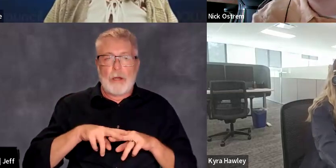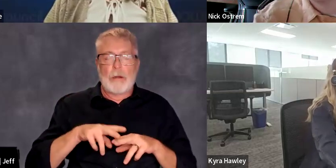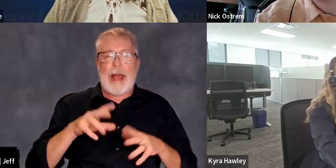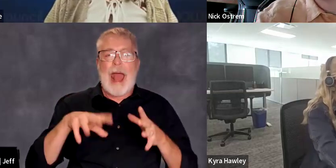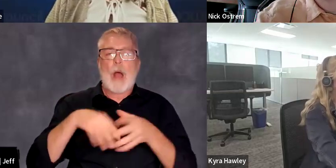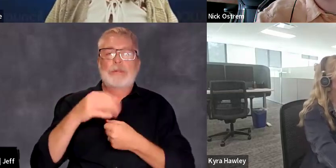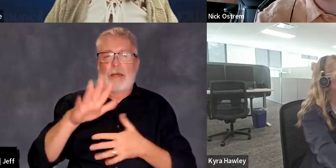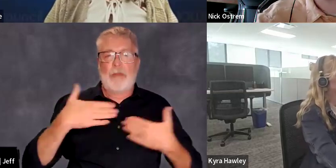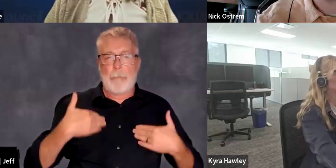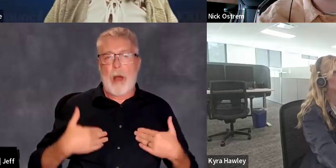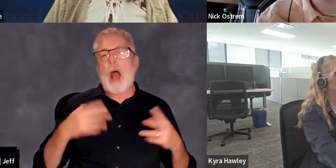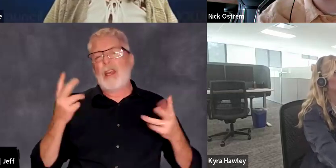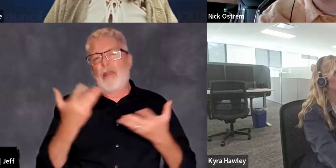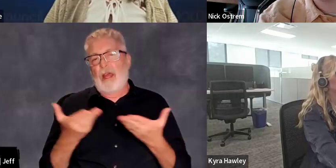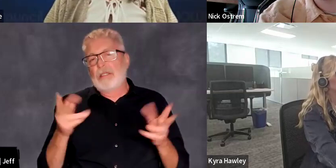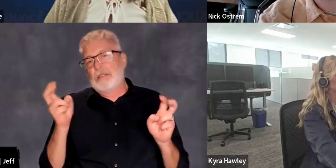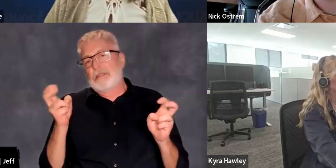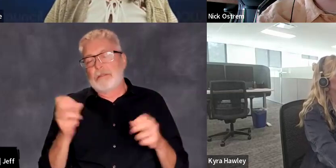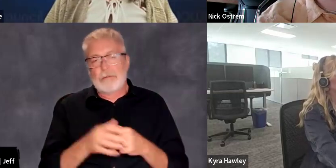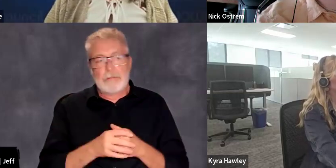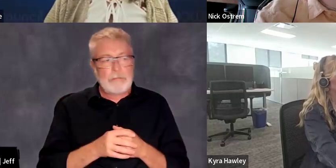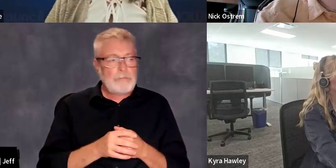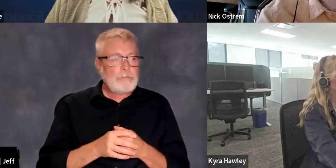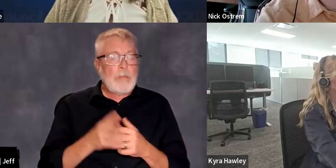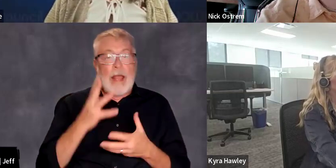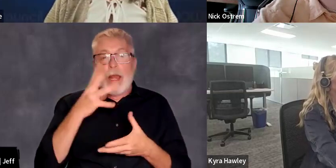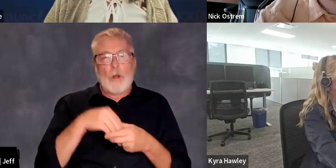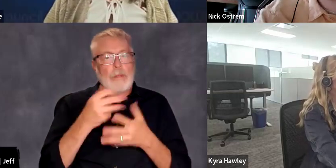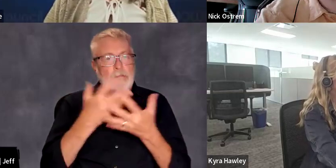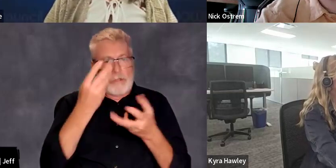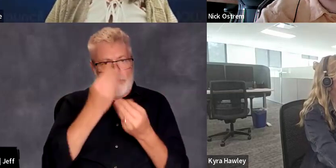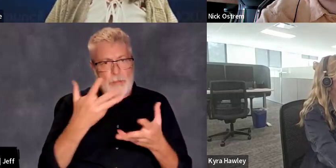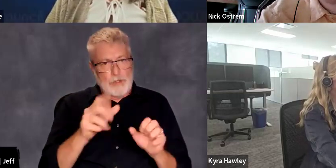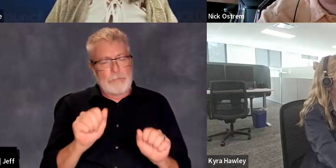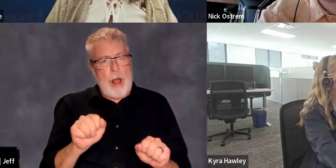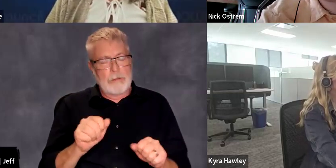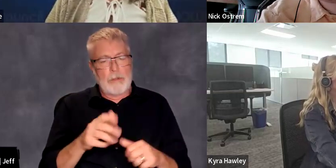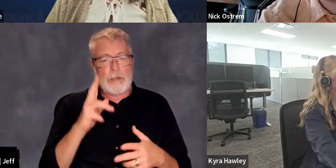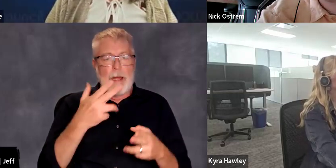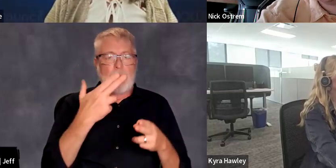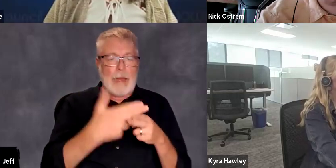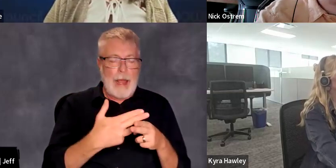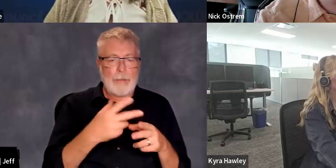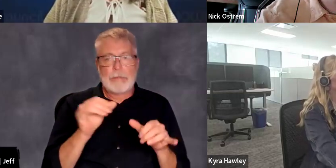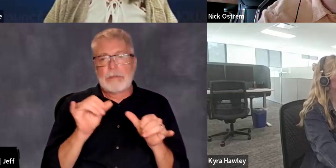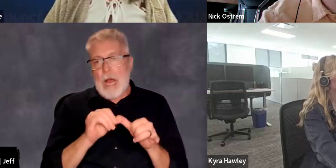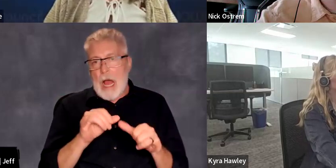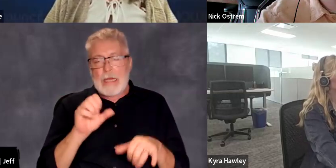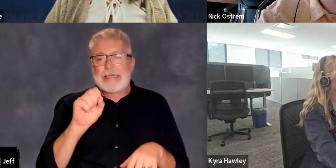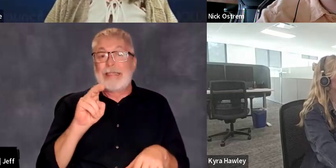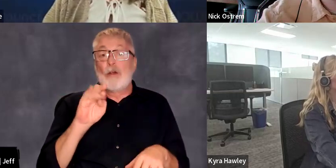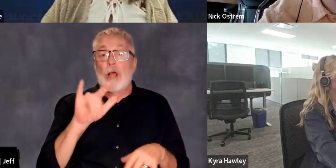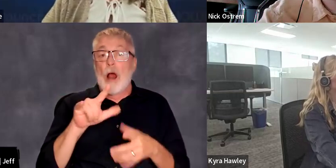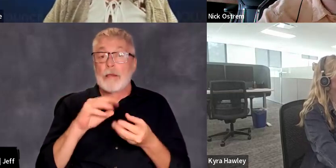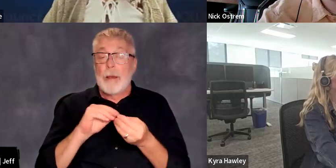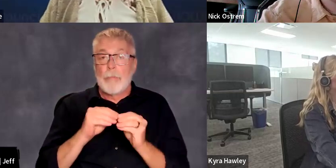body. Again, you want to make sure you're including as much information as possible. So name, size, serial number,